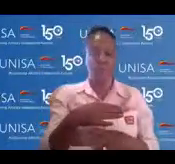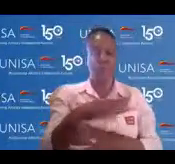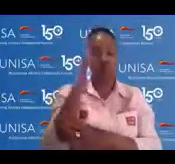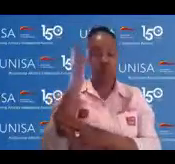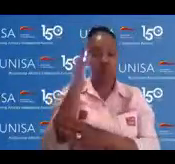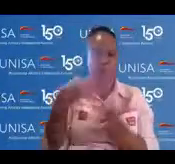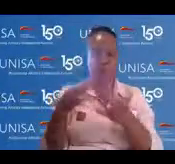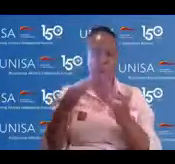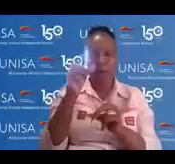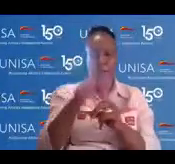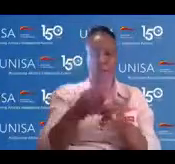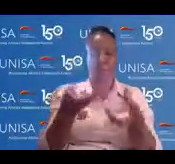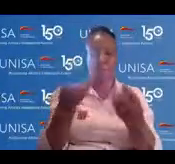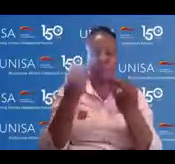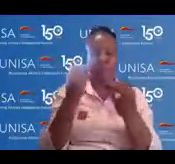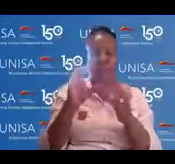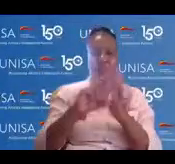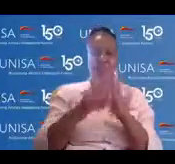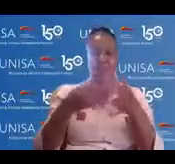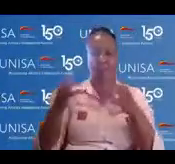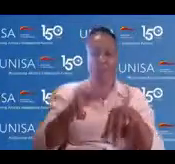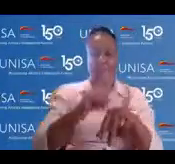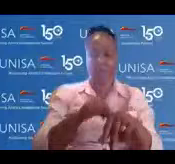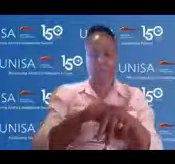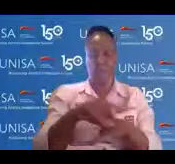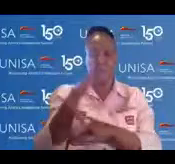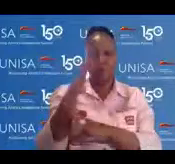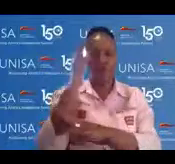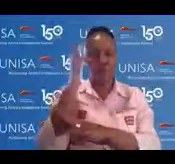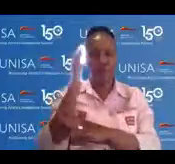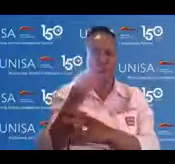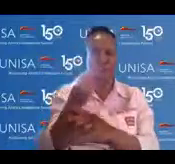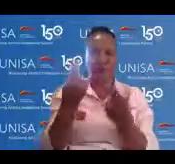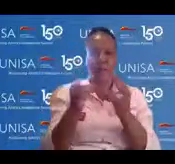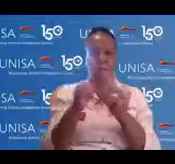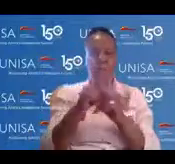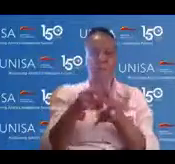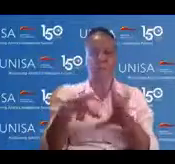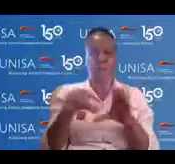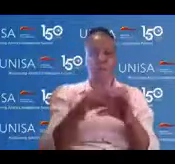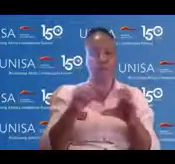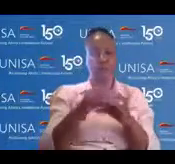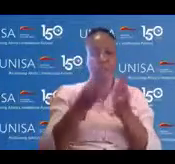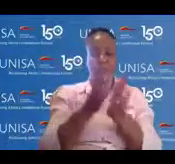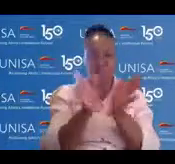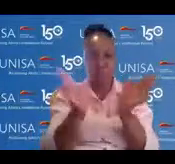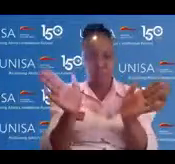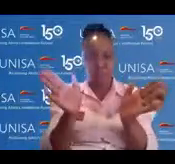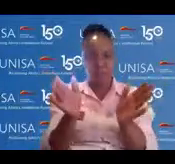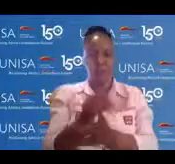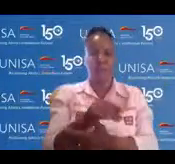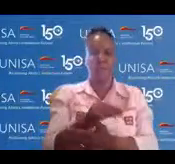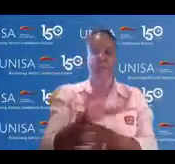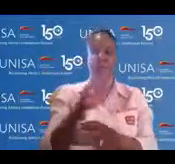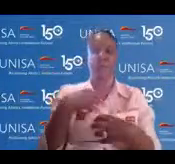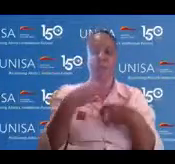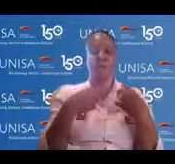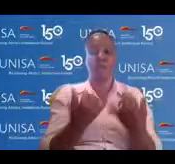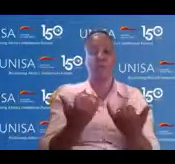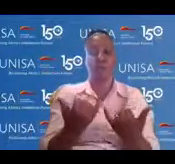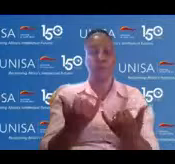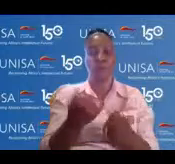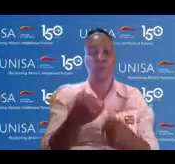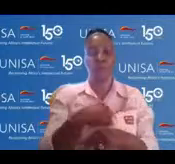Did you know that UNISA accommodates diversity? Don't worry for now. In this short presentation, you'll